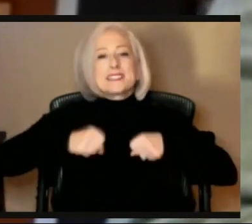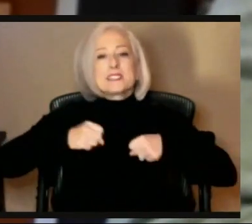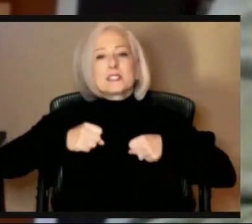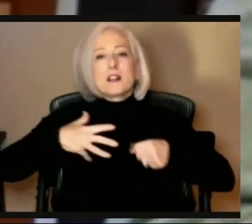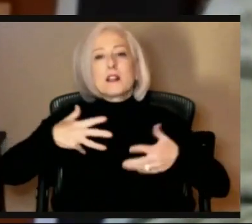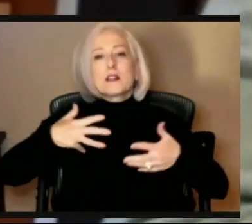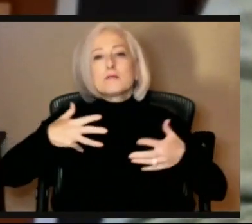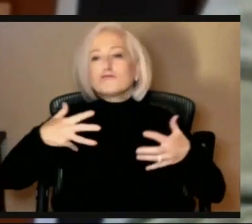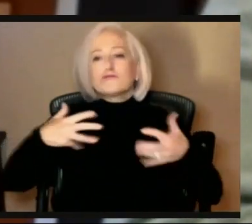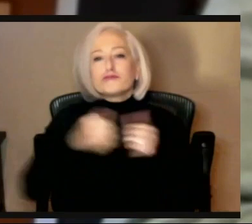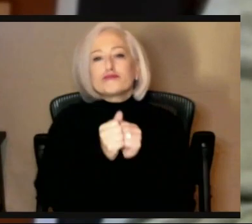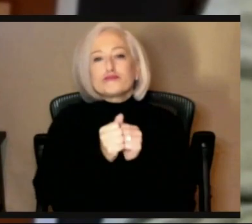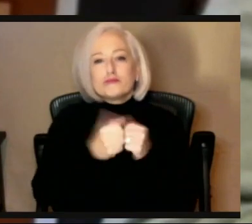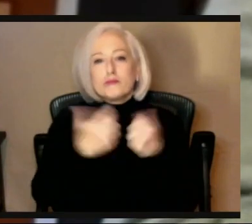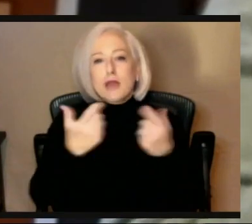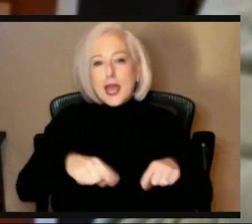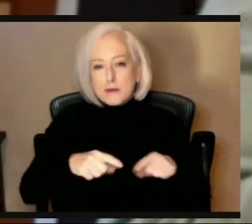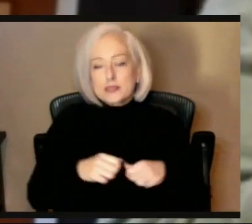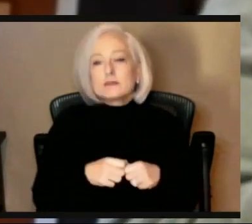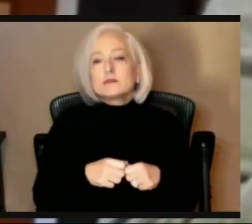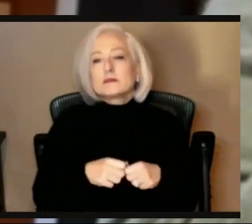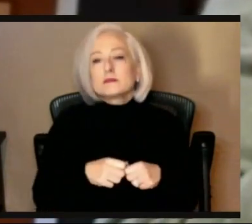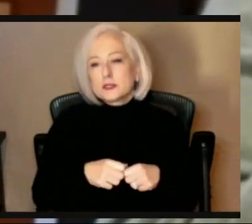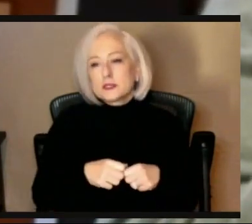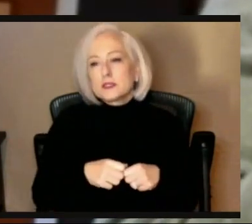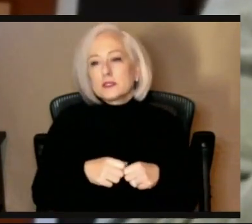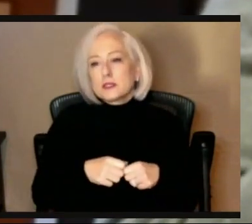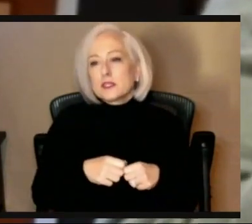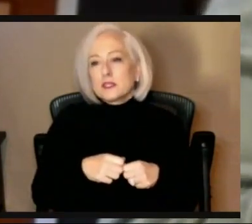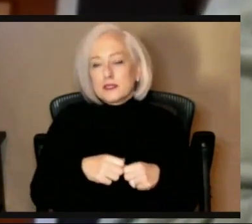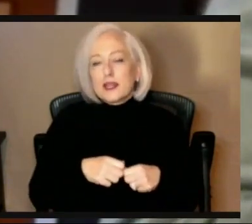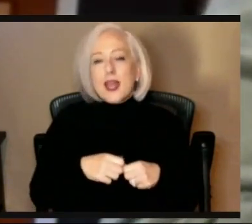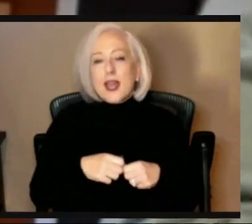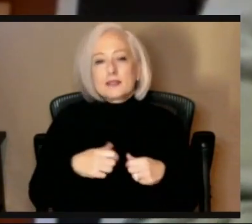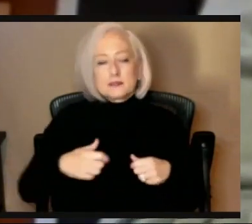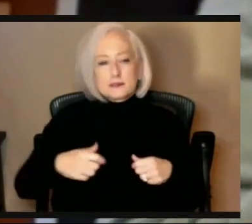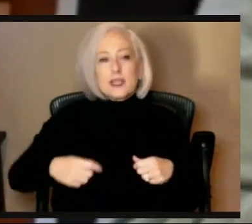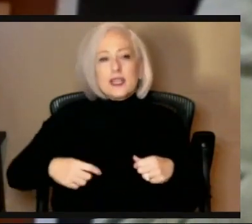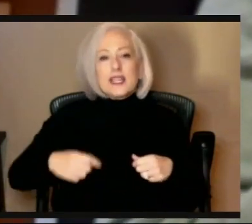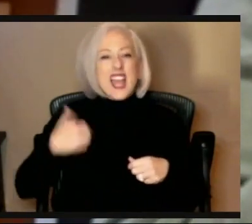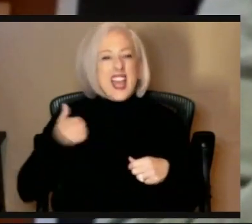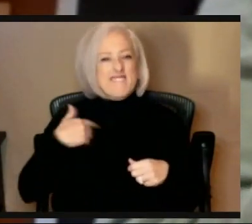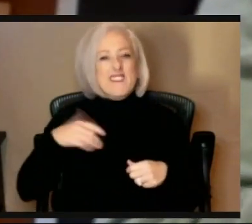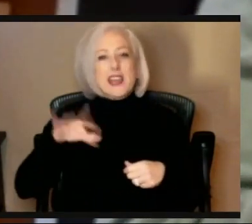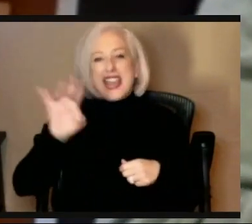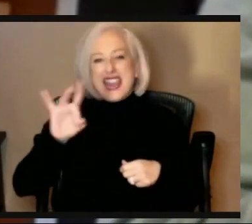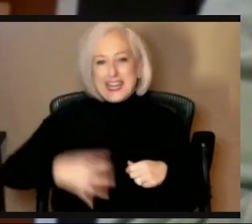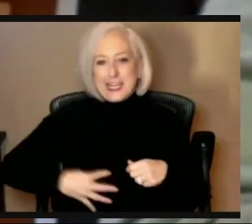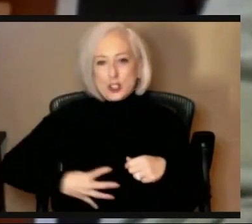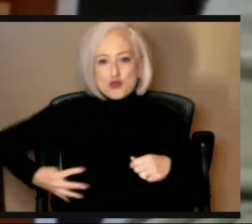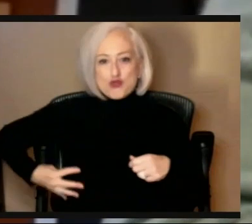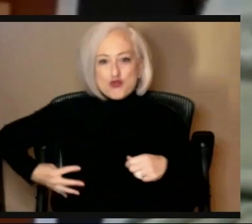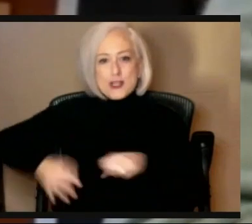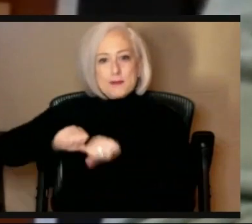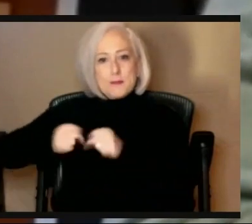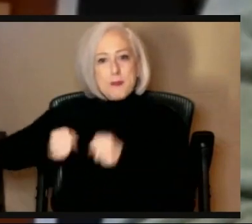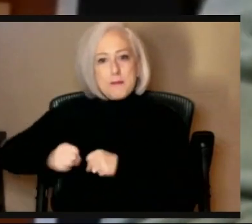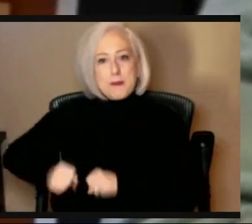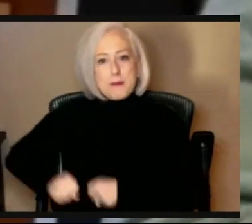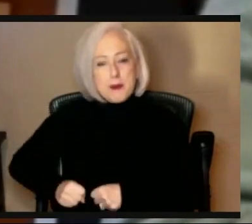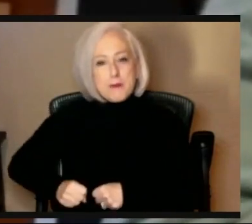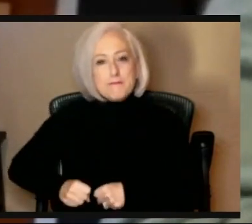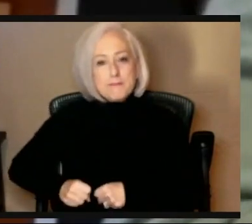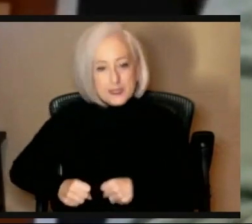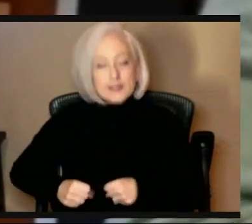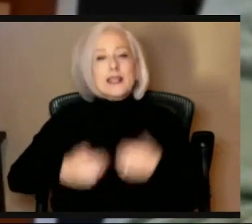and I cracked 8 ribs, and it pierced my lung. And so I had it